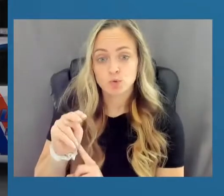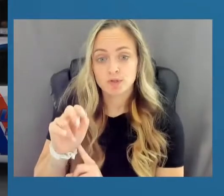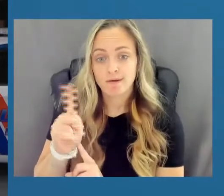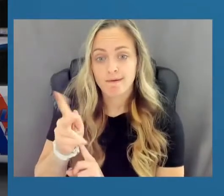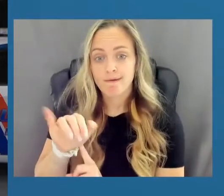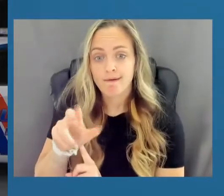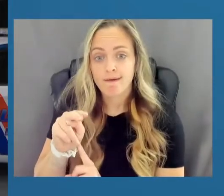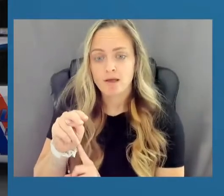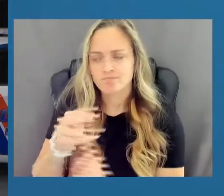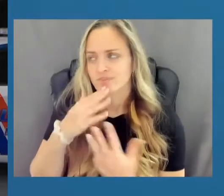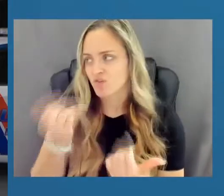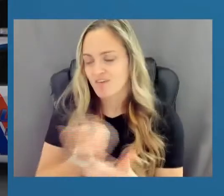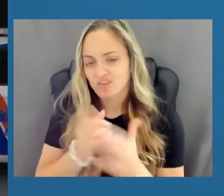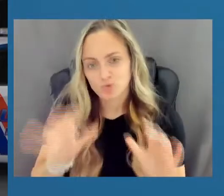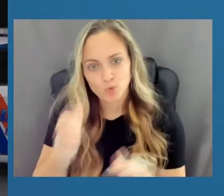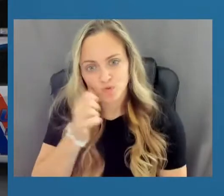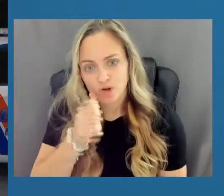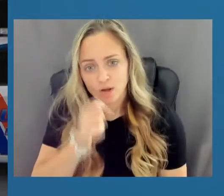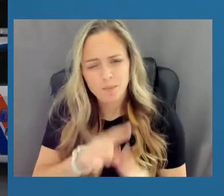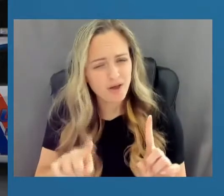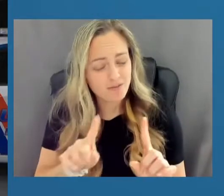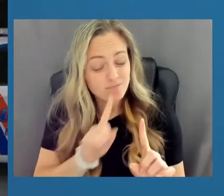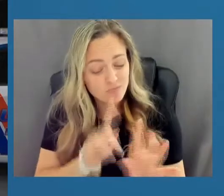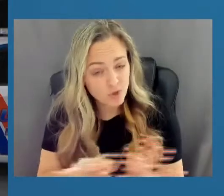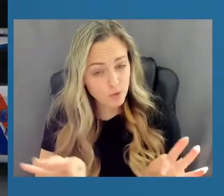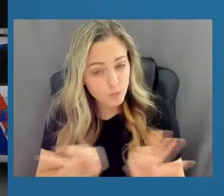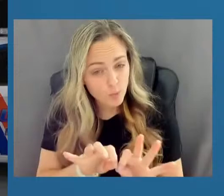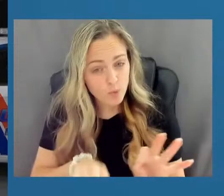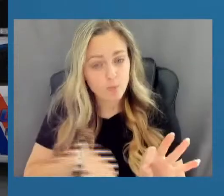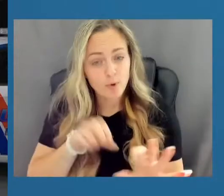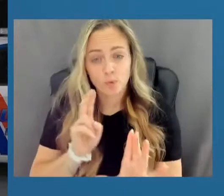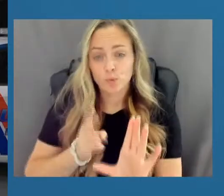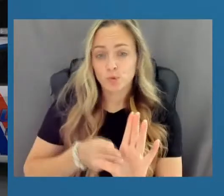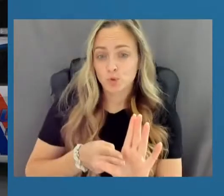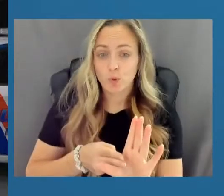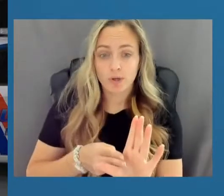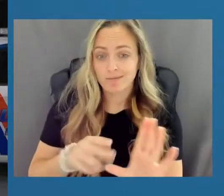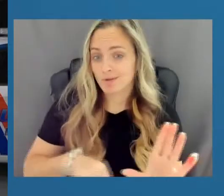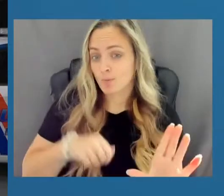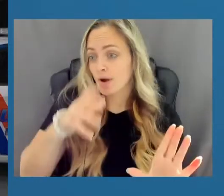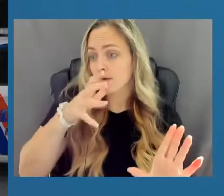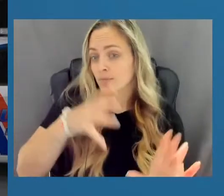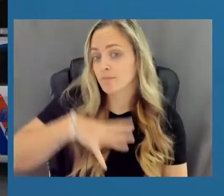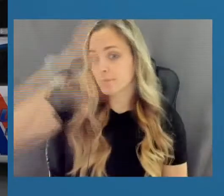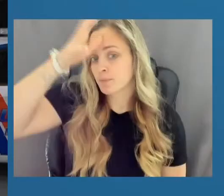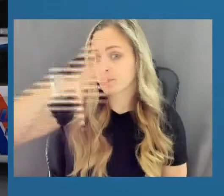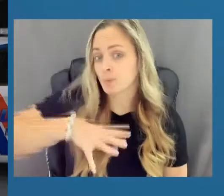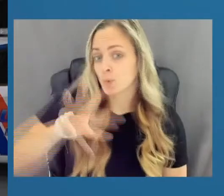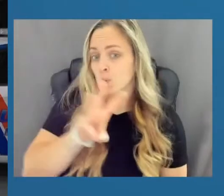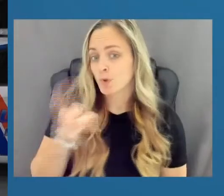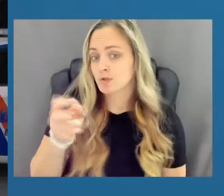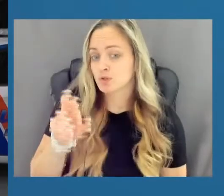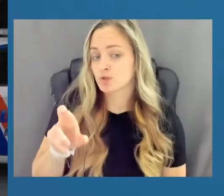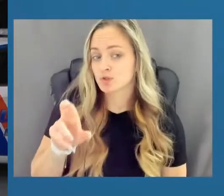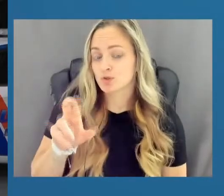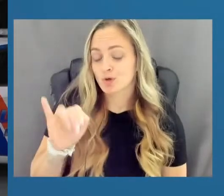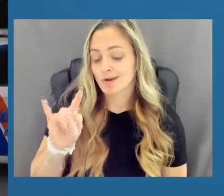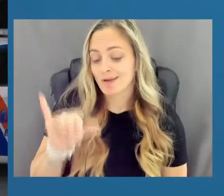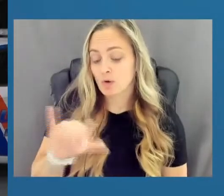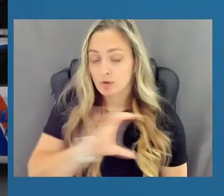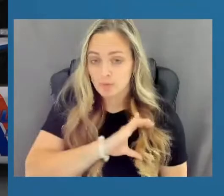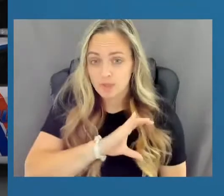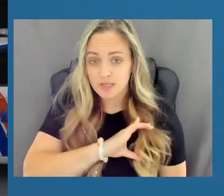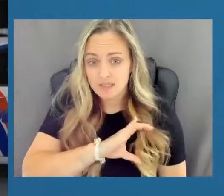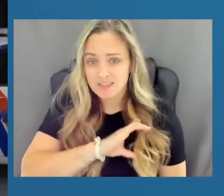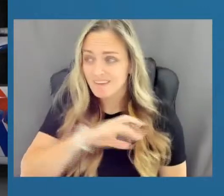every day. But more importantly, I'm proud to join the proud men and women of Westchester County Police who literally put their lives